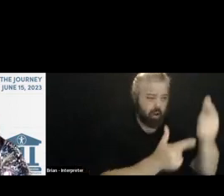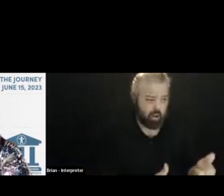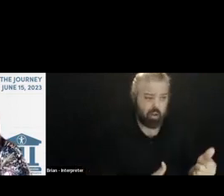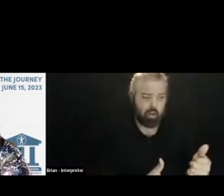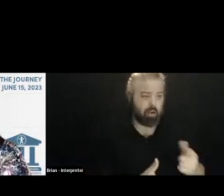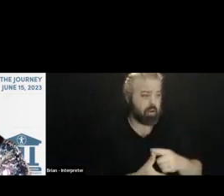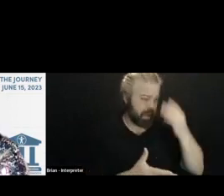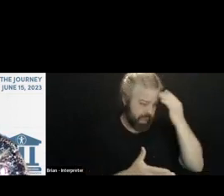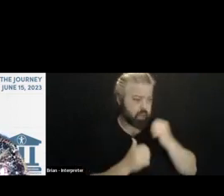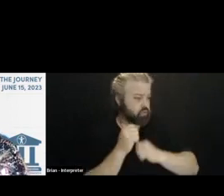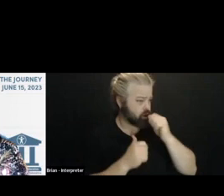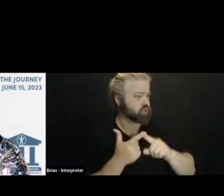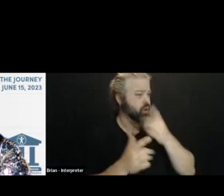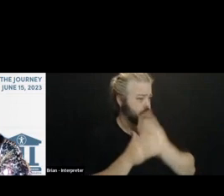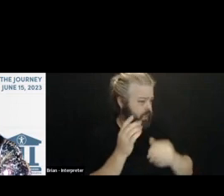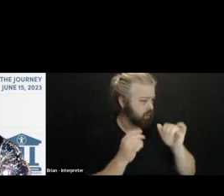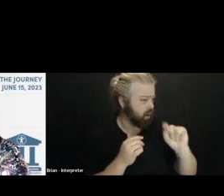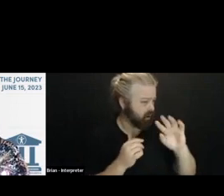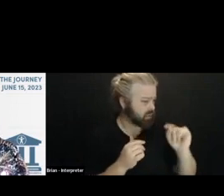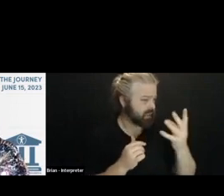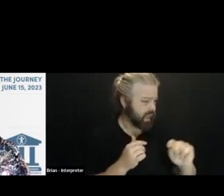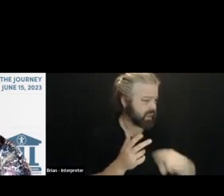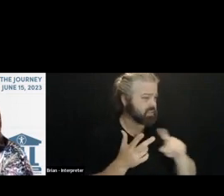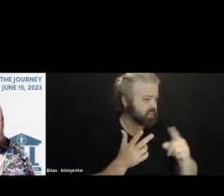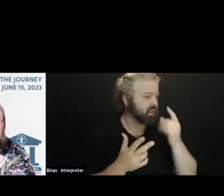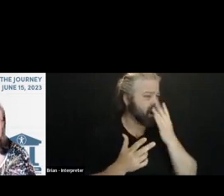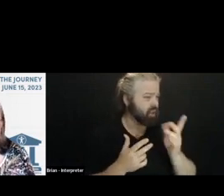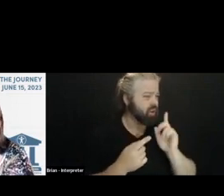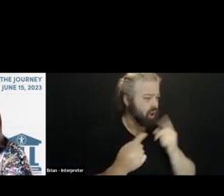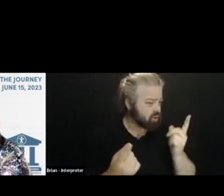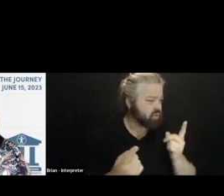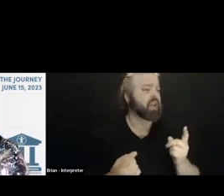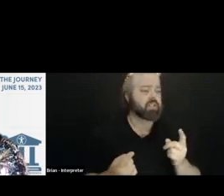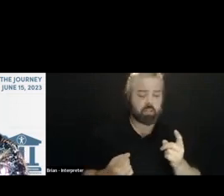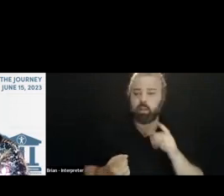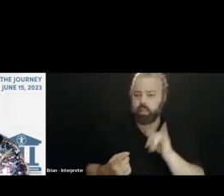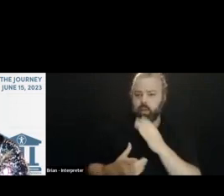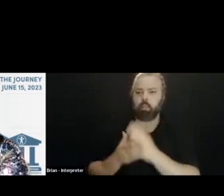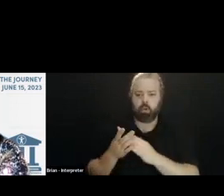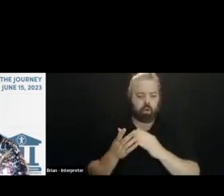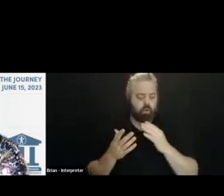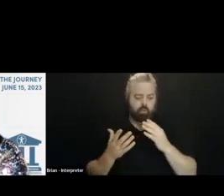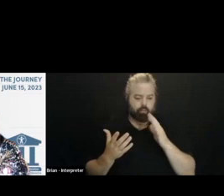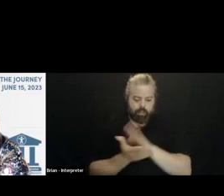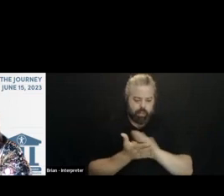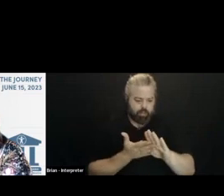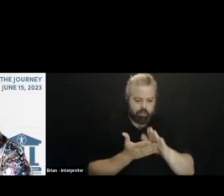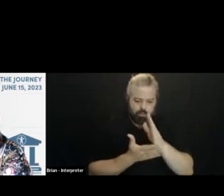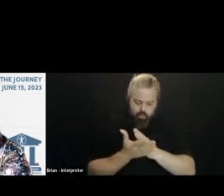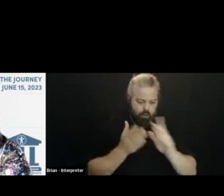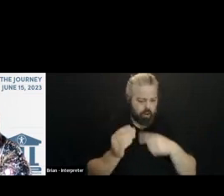color contrast. That's part of the beauty of digital accessibility, is that once you learn the